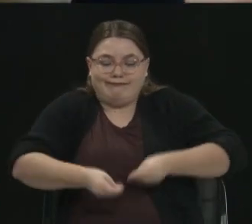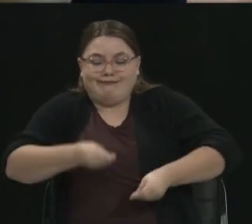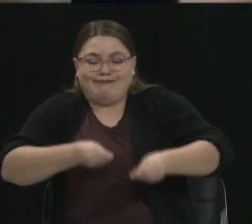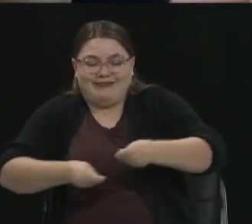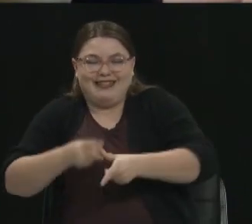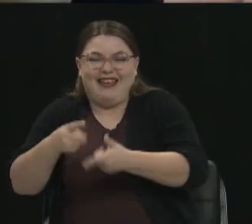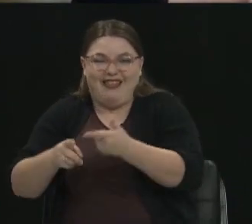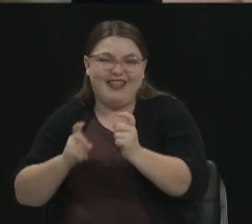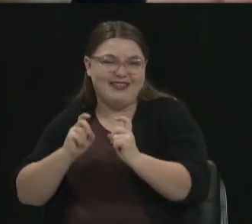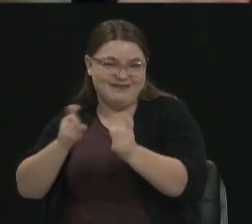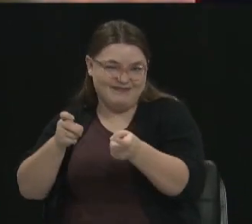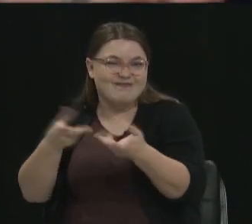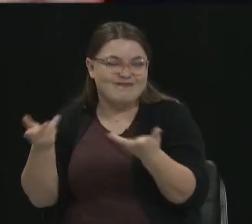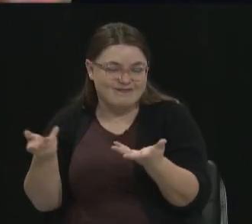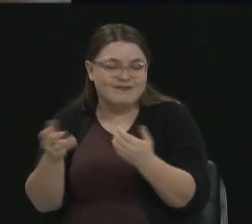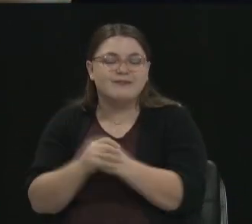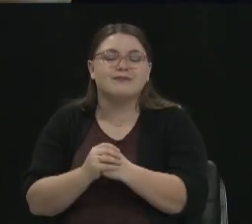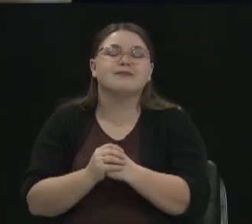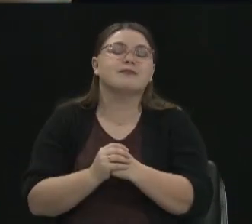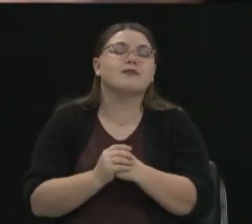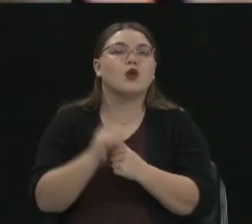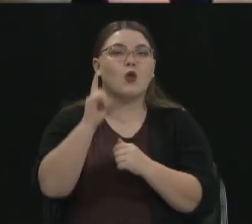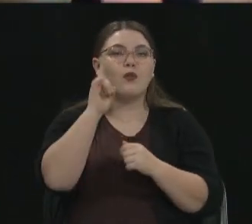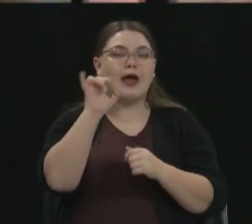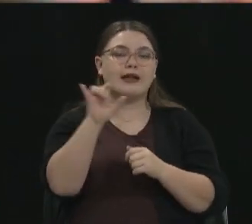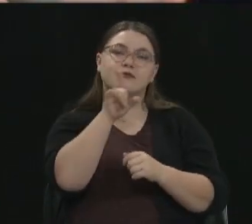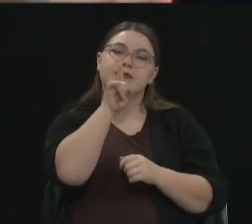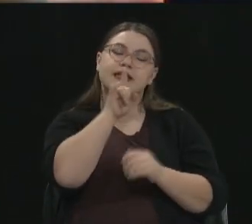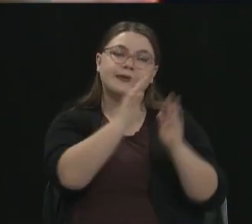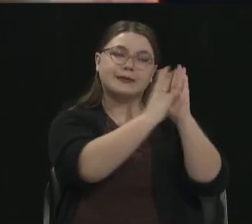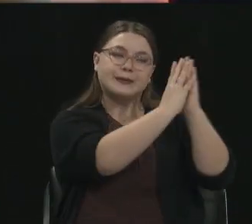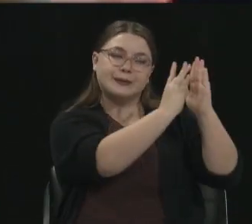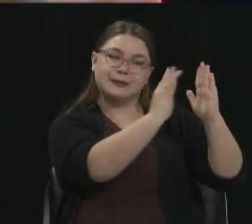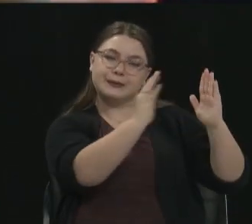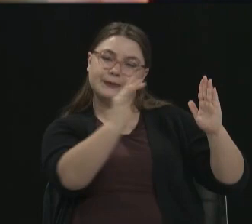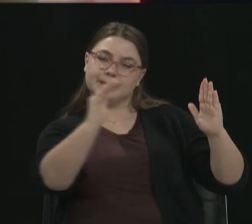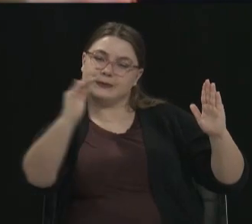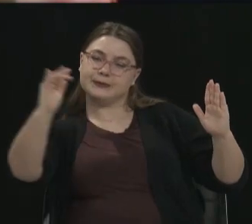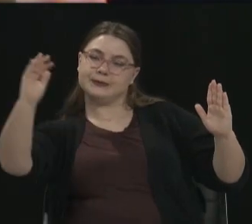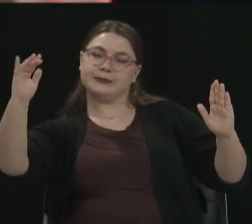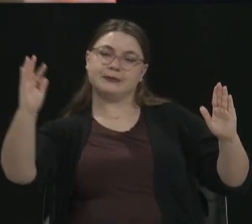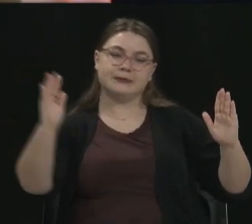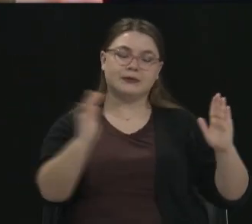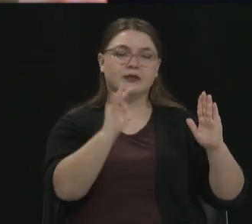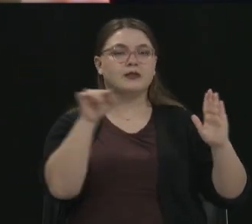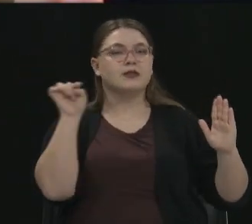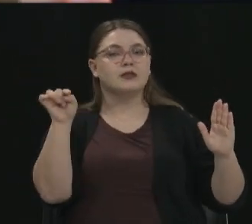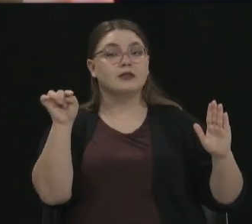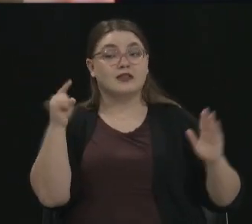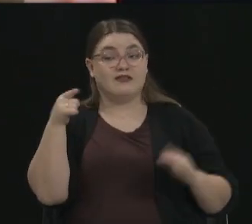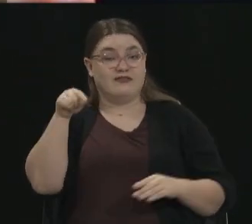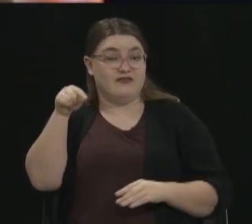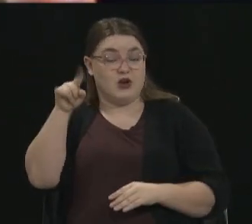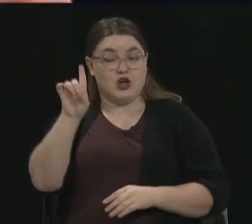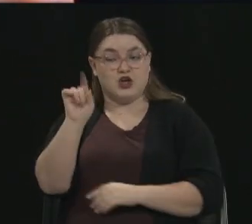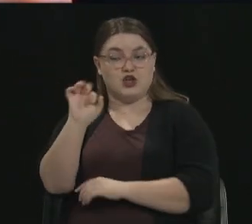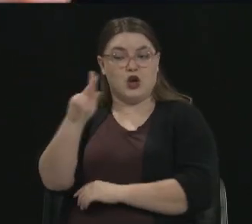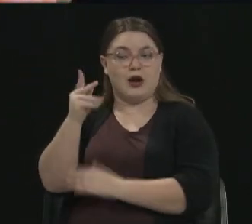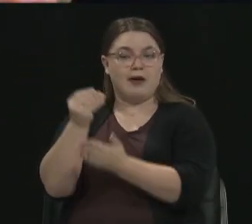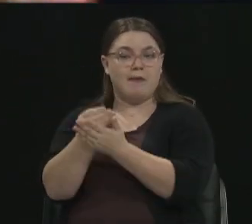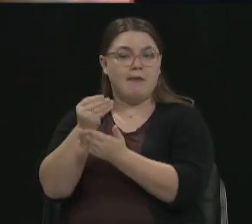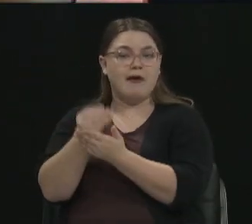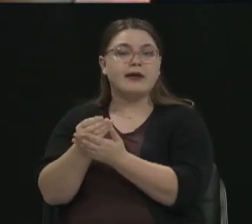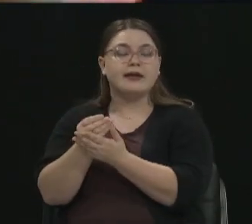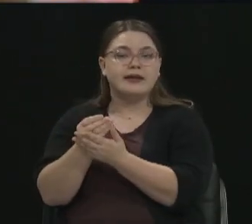that continuum, in the middle and dark here are just really huge sums of money that aren't going to campaigns, but